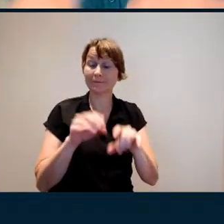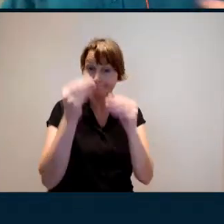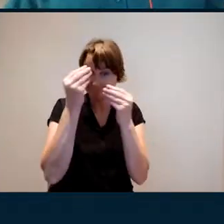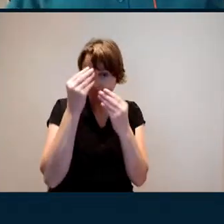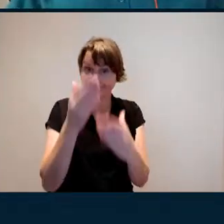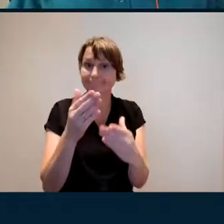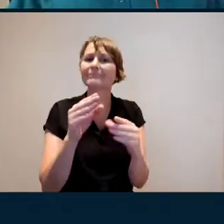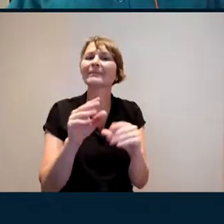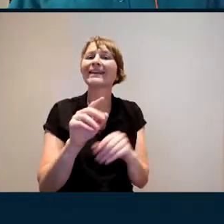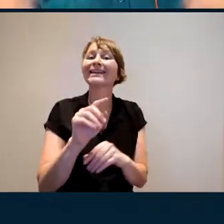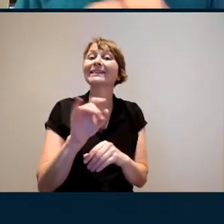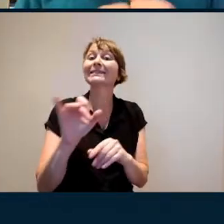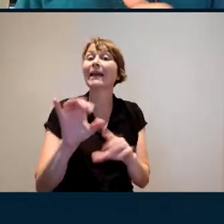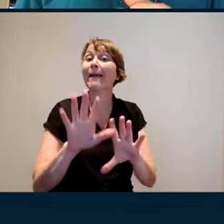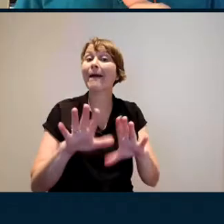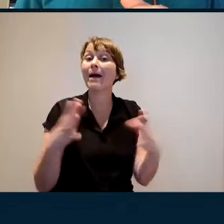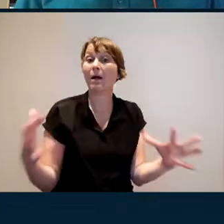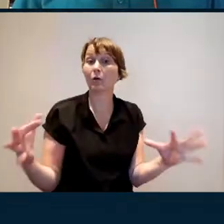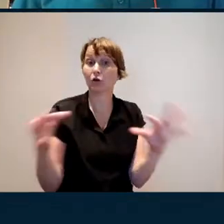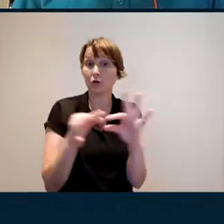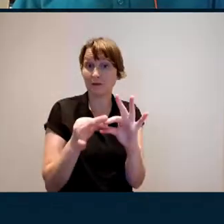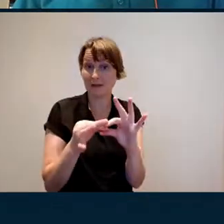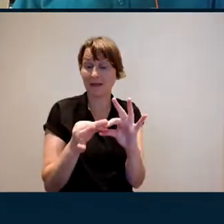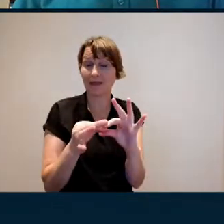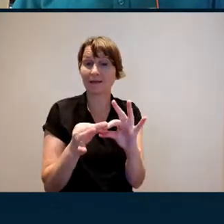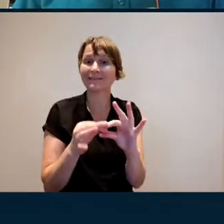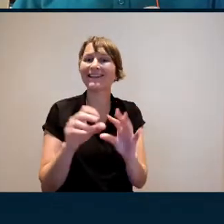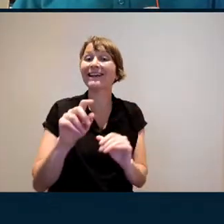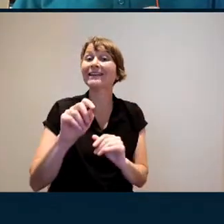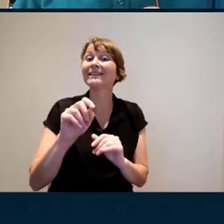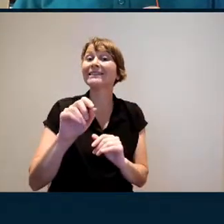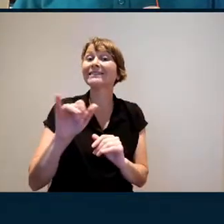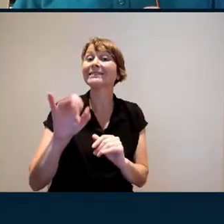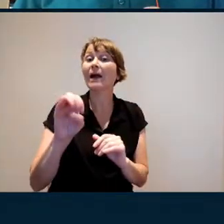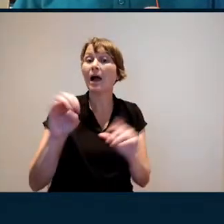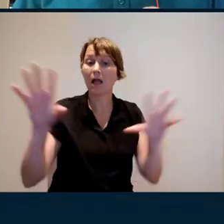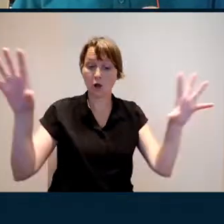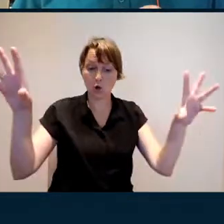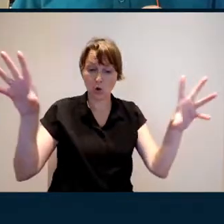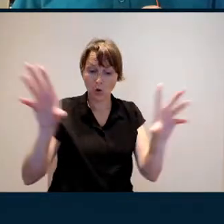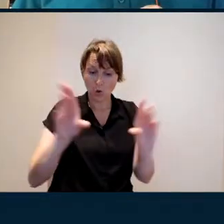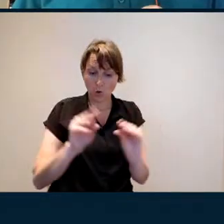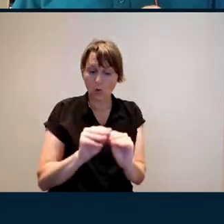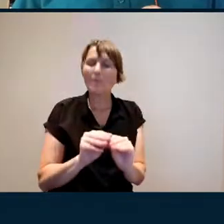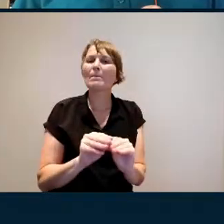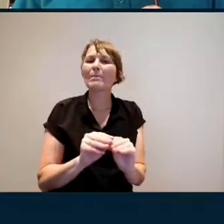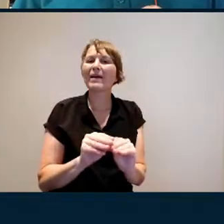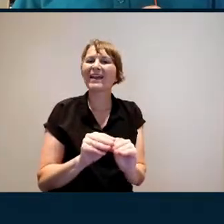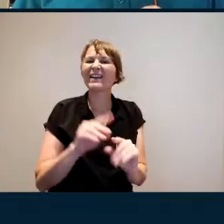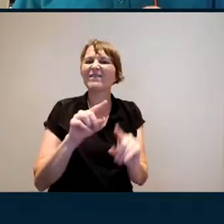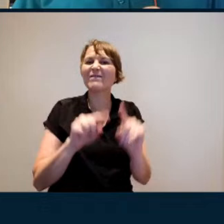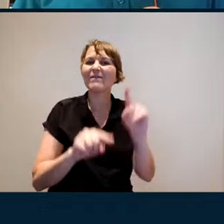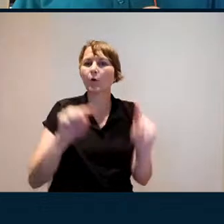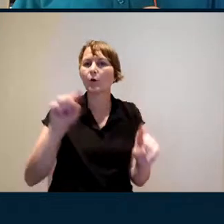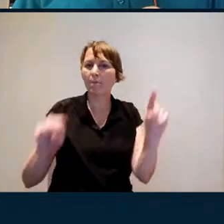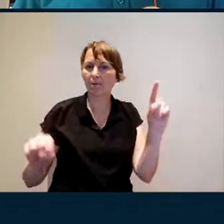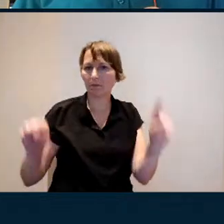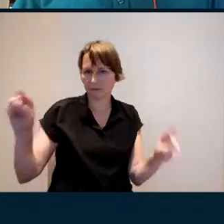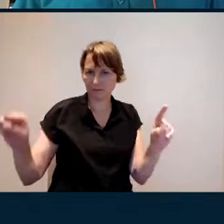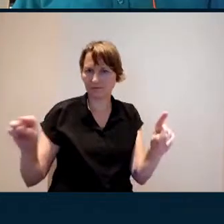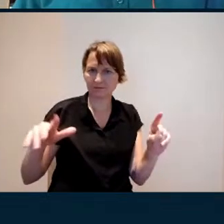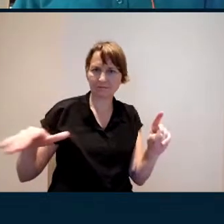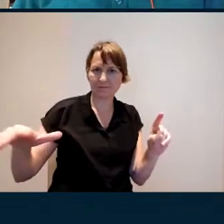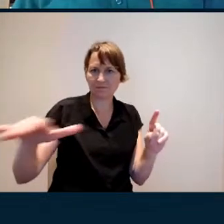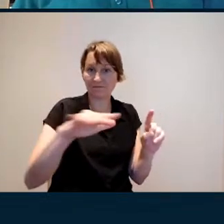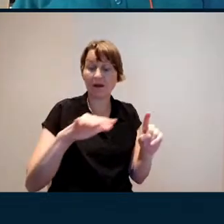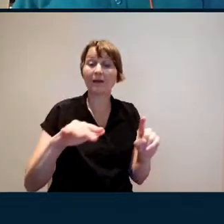Thai populates that stuff into environment variables. And then when we run, that stuff is